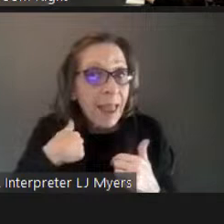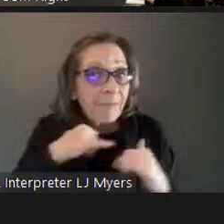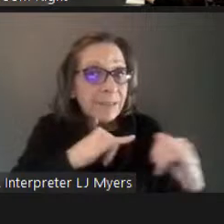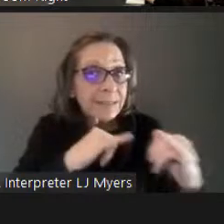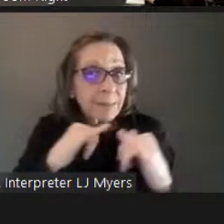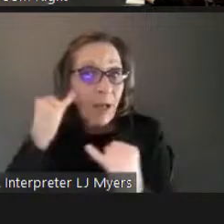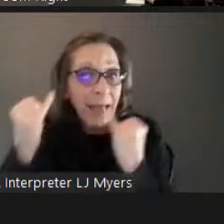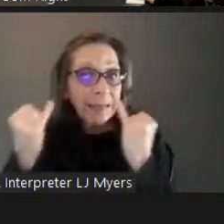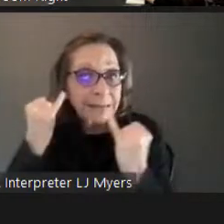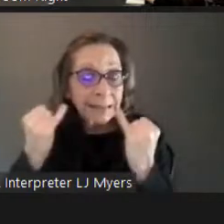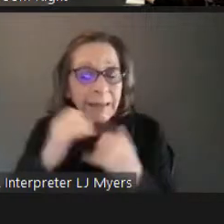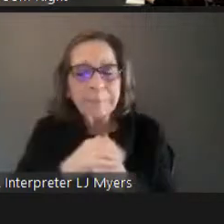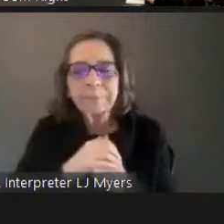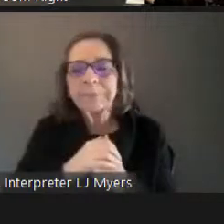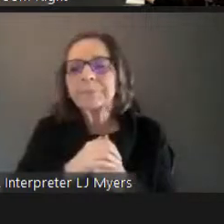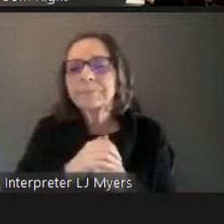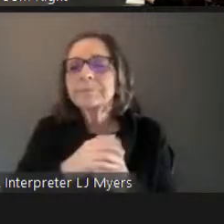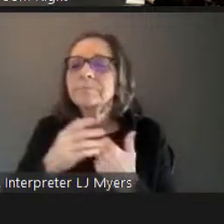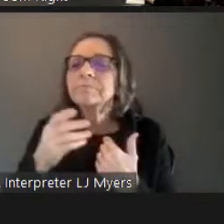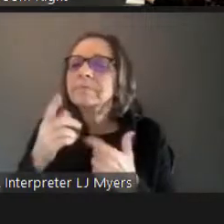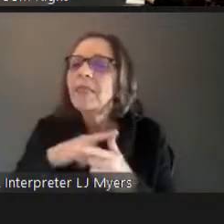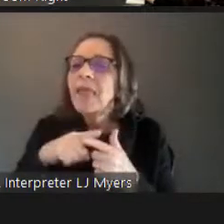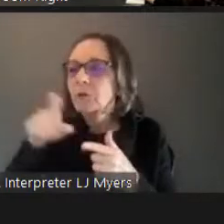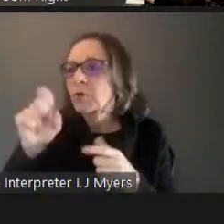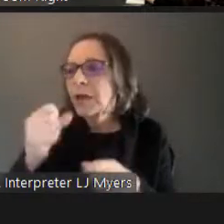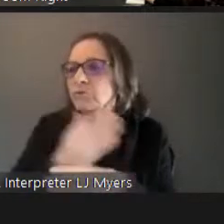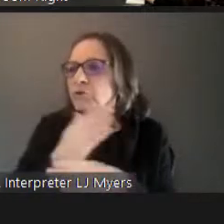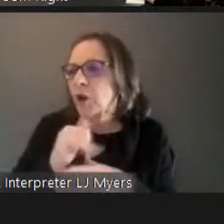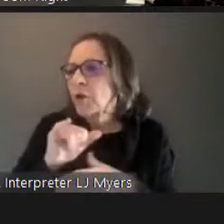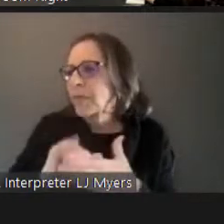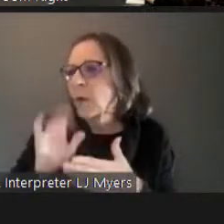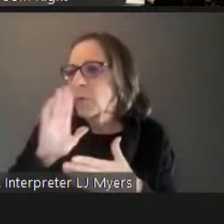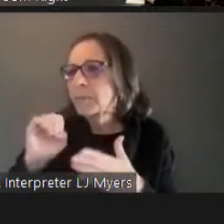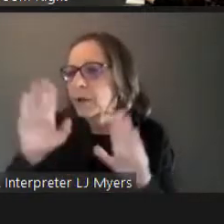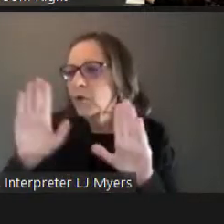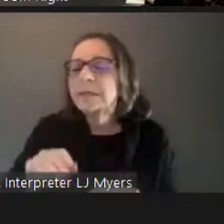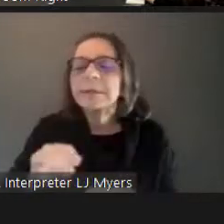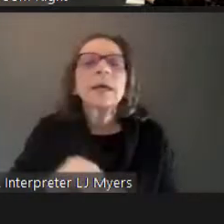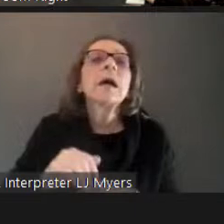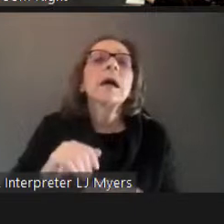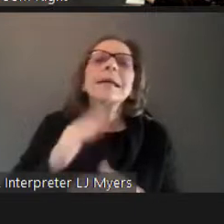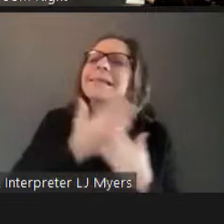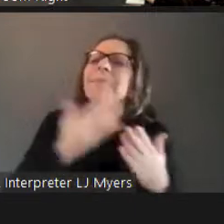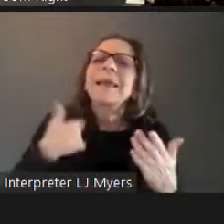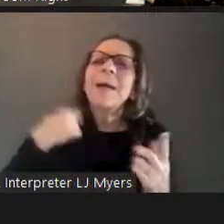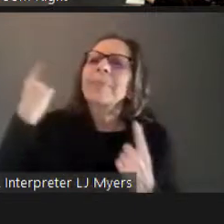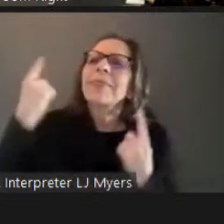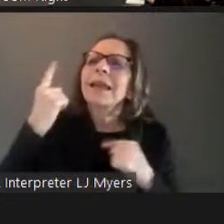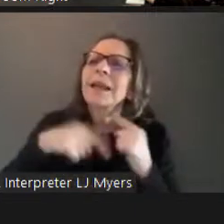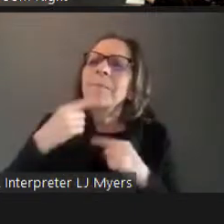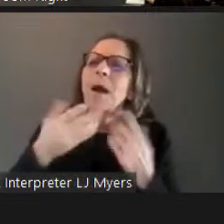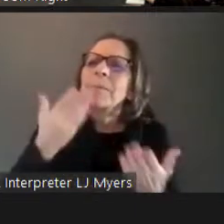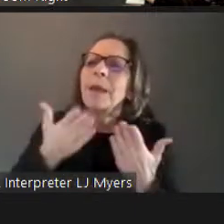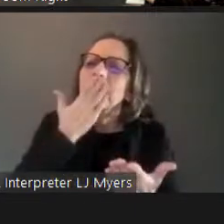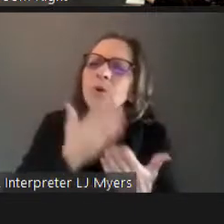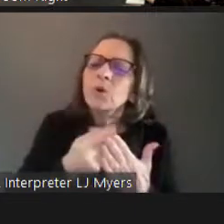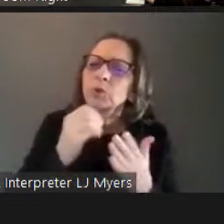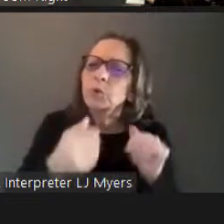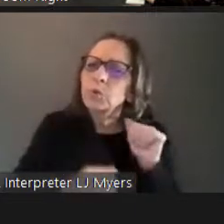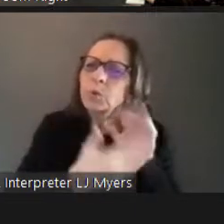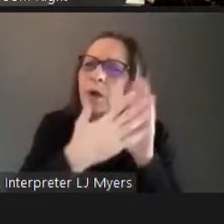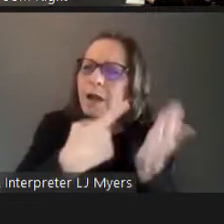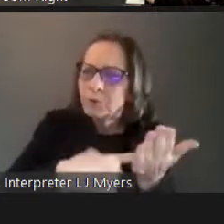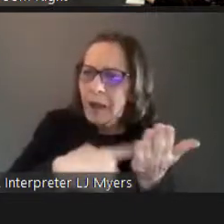ideas, just if they'd like to share them, that'd be great. So I think some of the things I was thinking might be good to address would